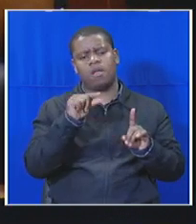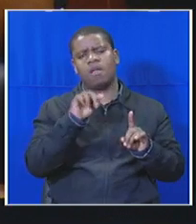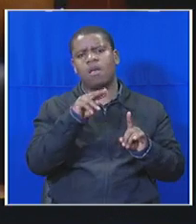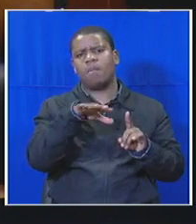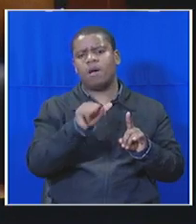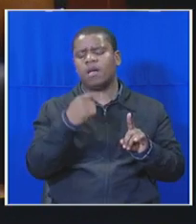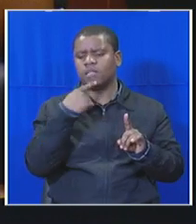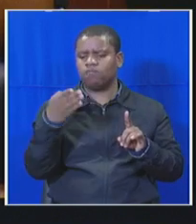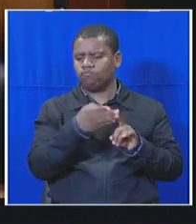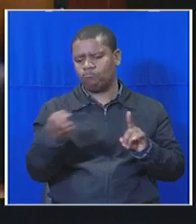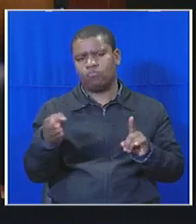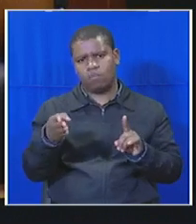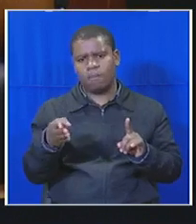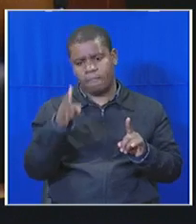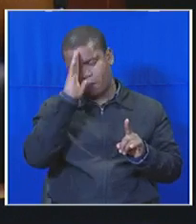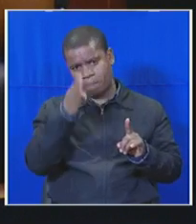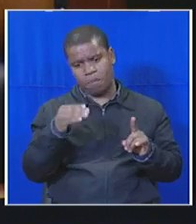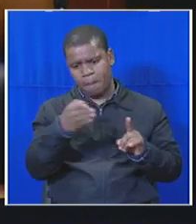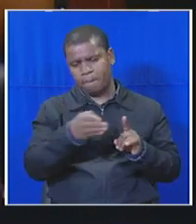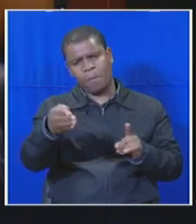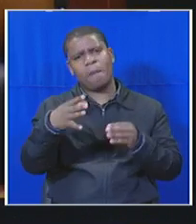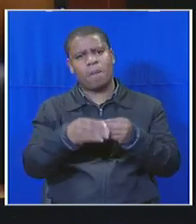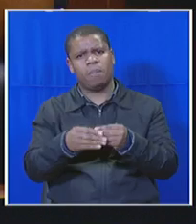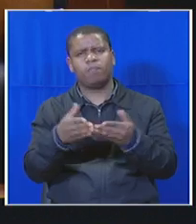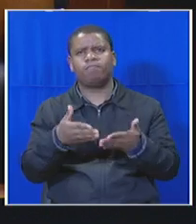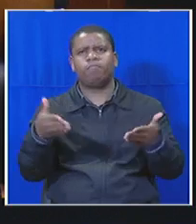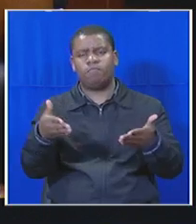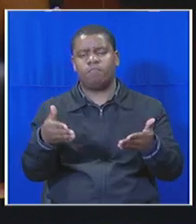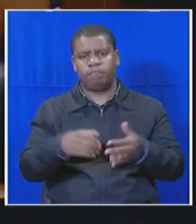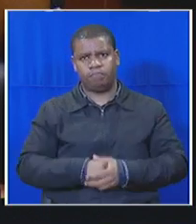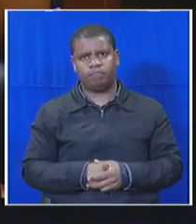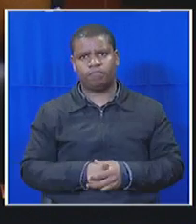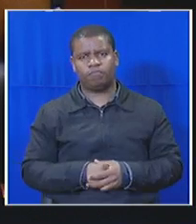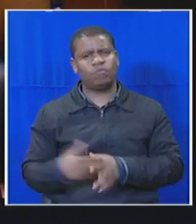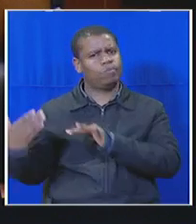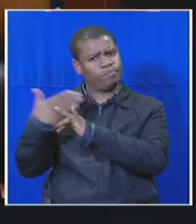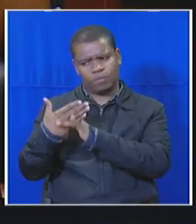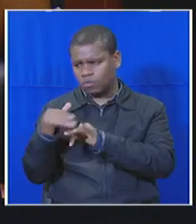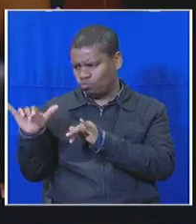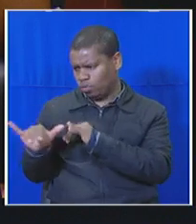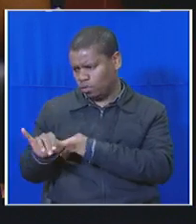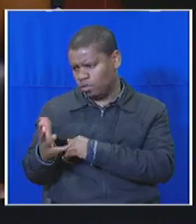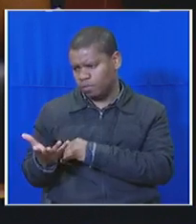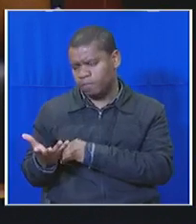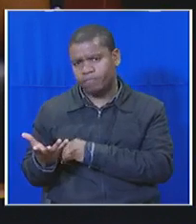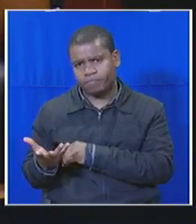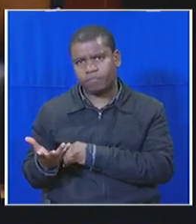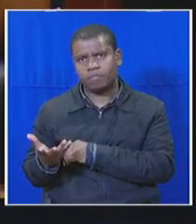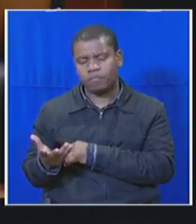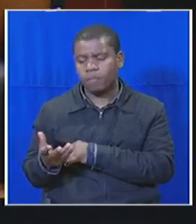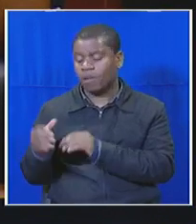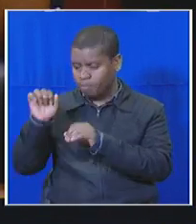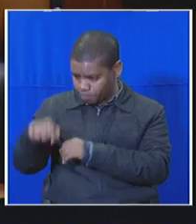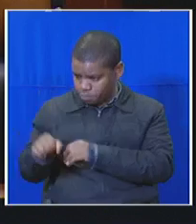members. Okay? Referred to members. No, which member was that? Yeah, DA members,